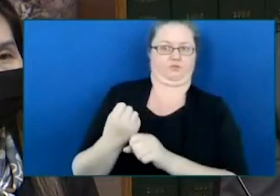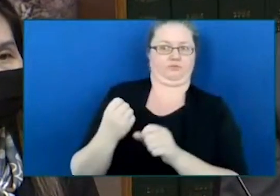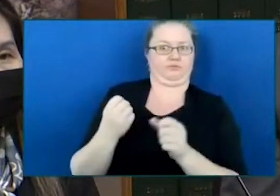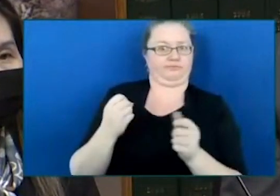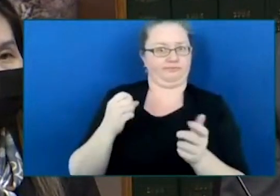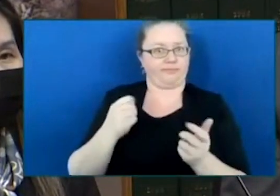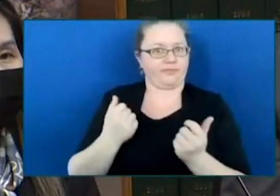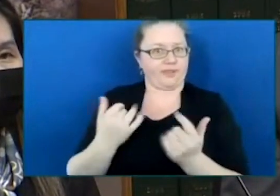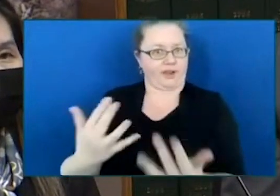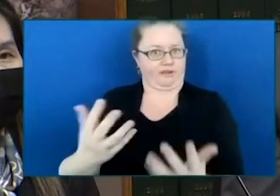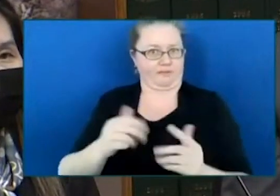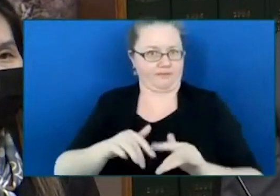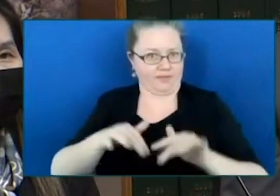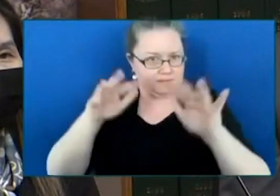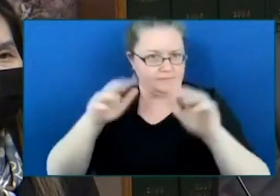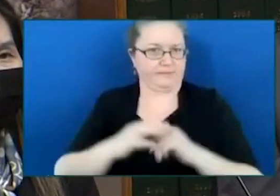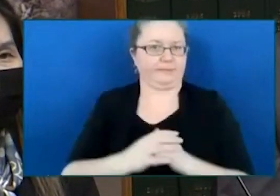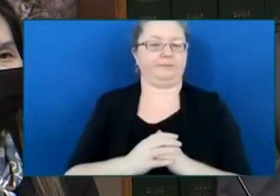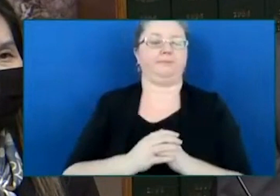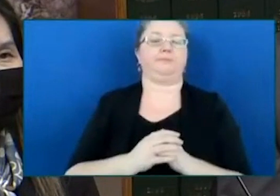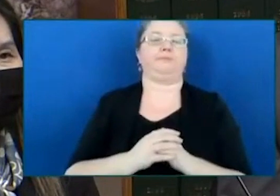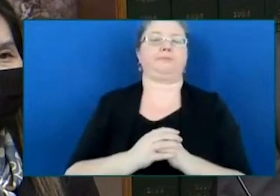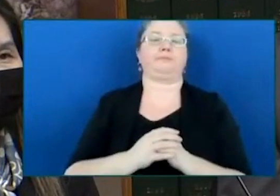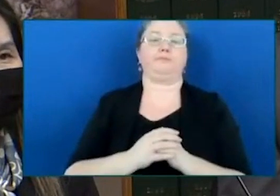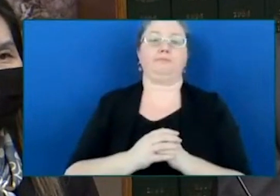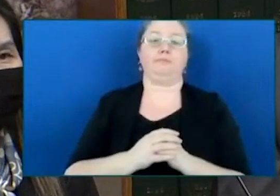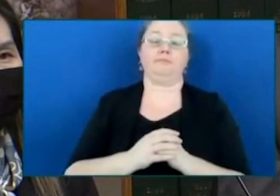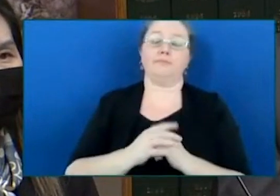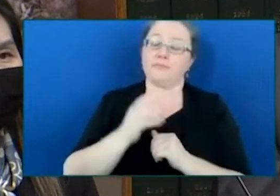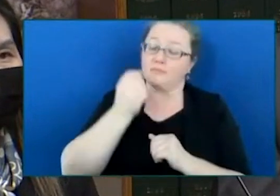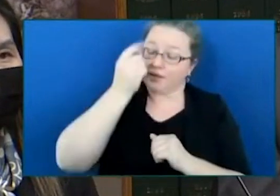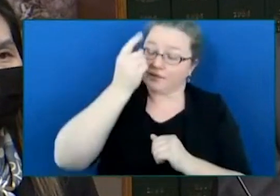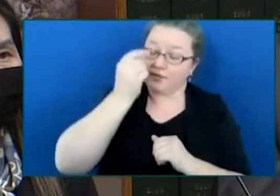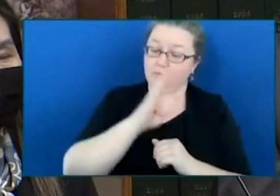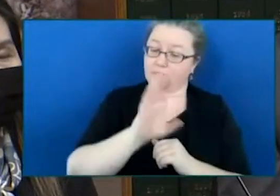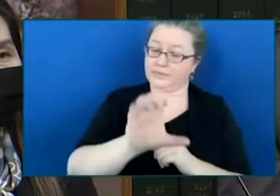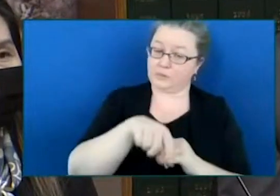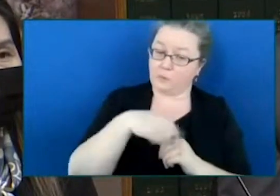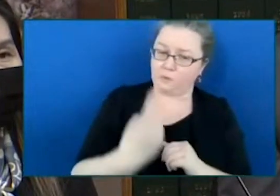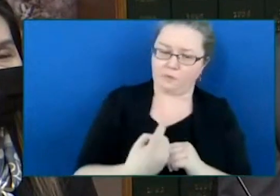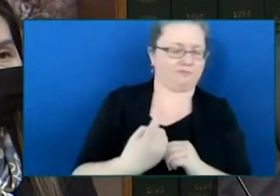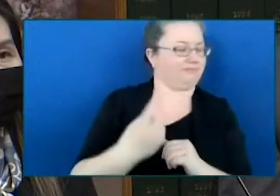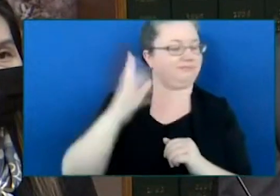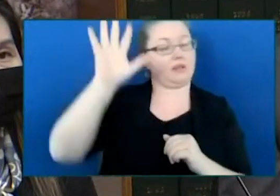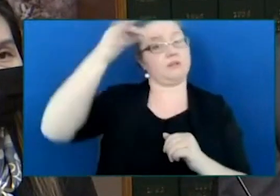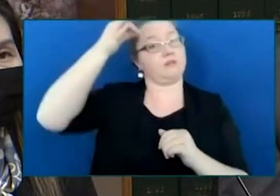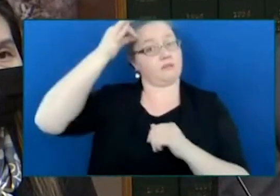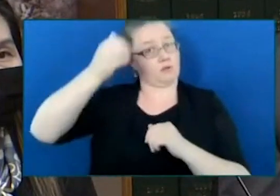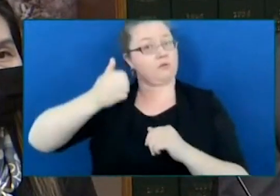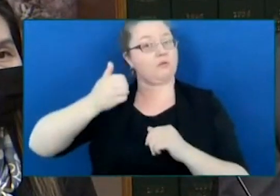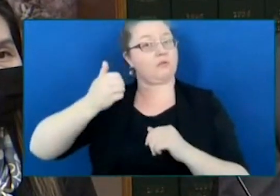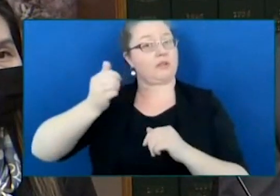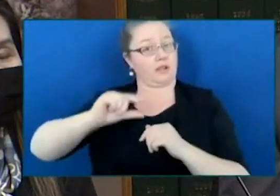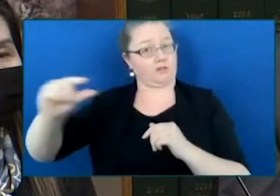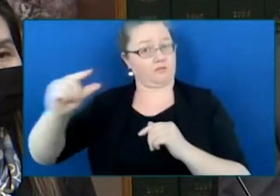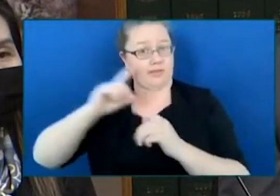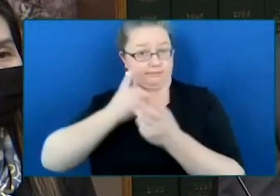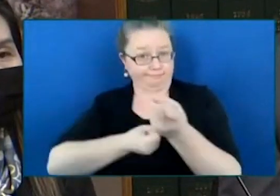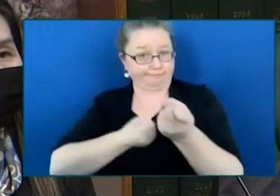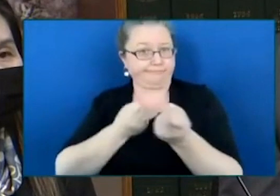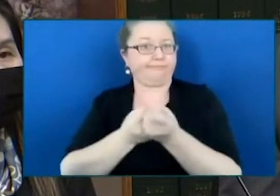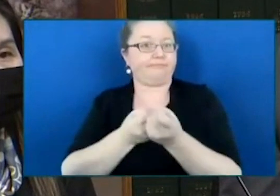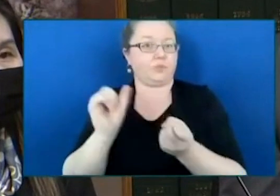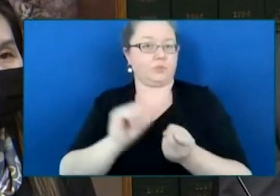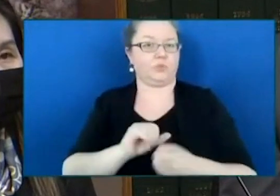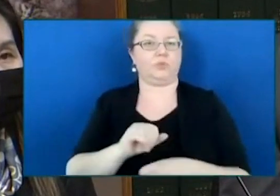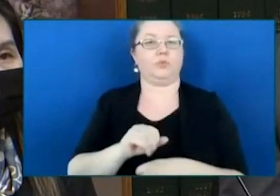Canada has been a steadfast partner through these difficult times. An allocated $5 billion in federal assistance will help backstop BC's